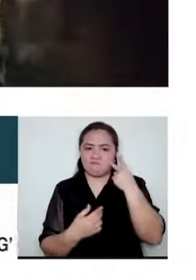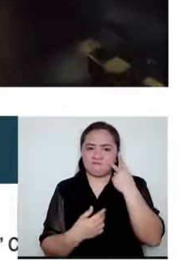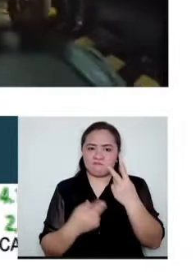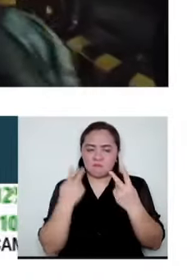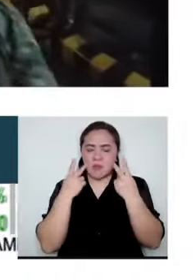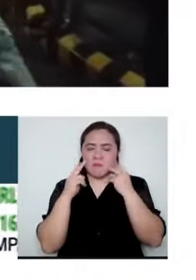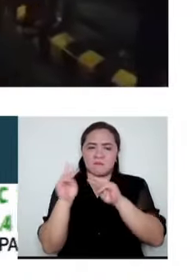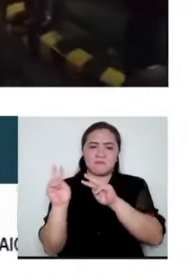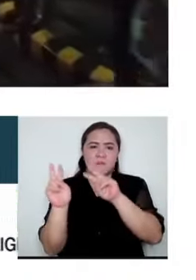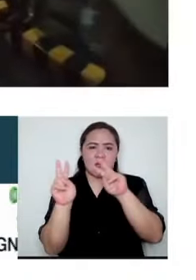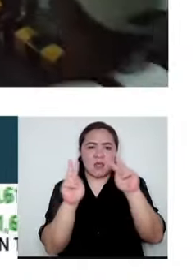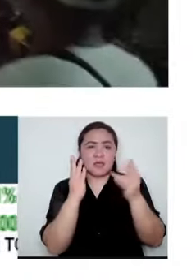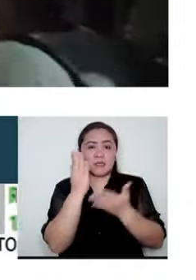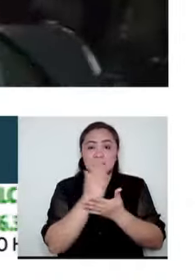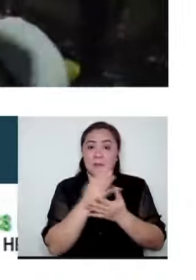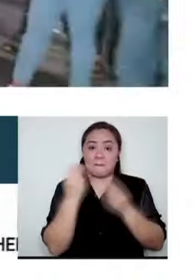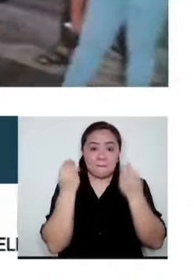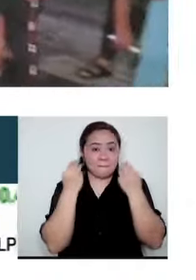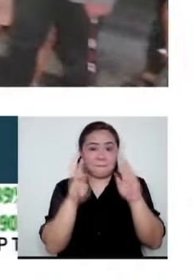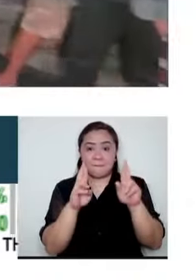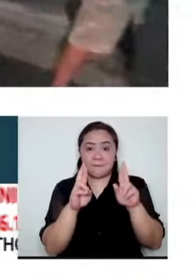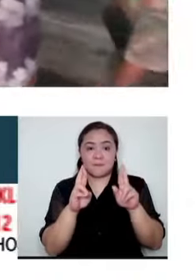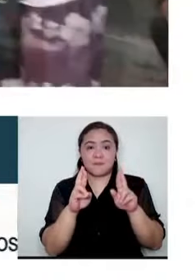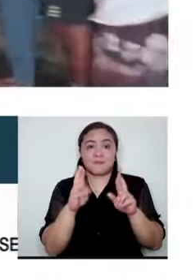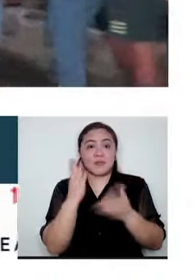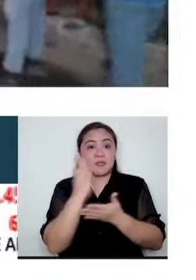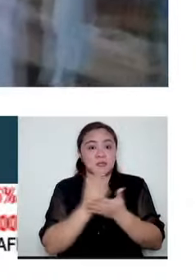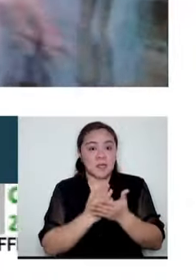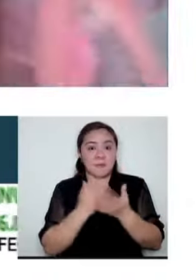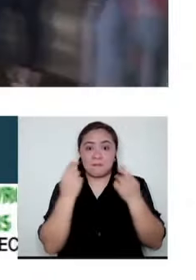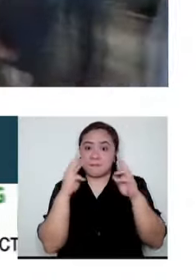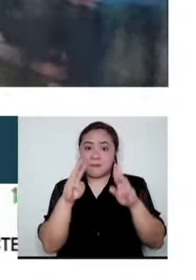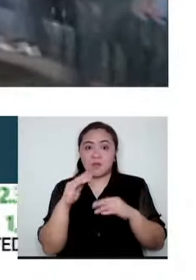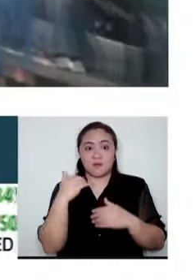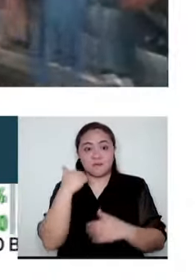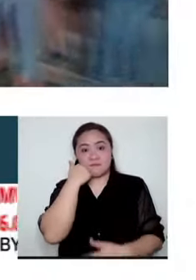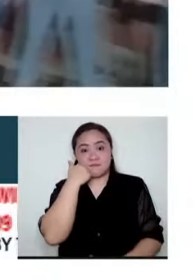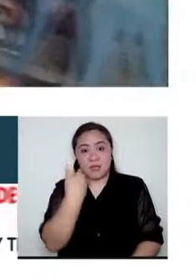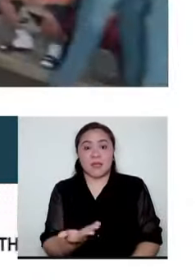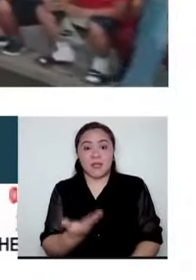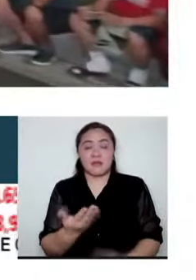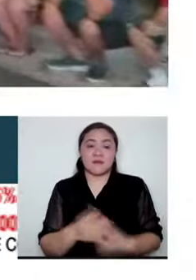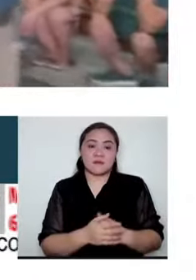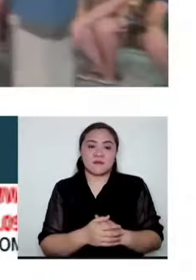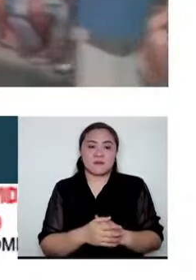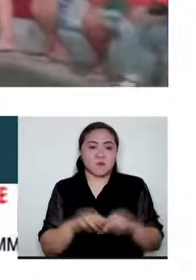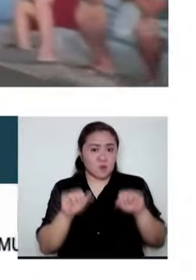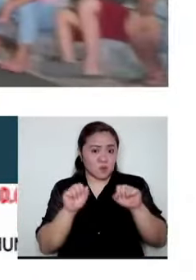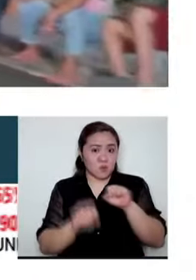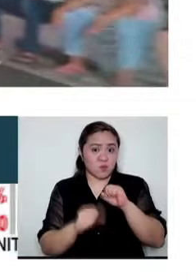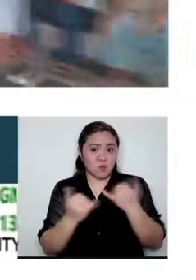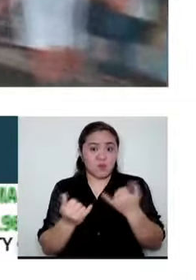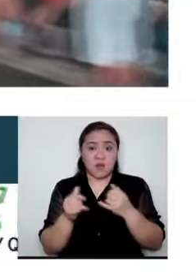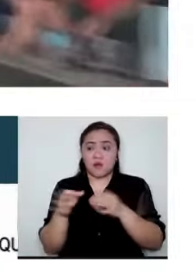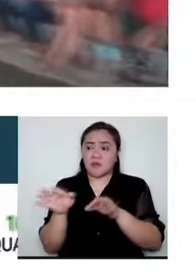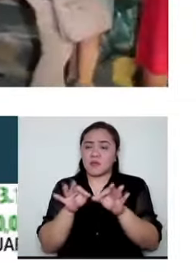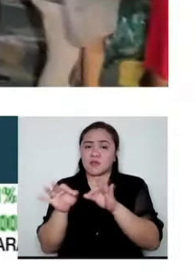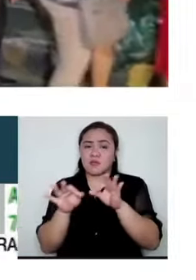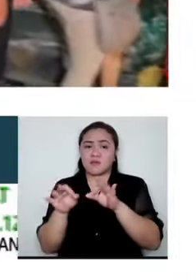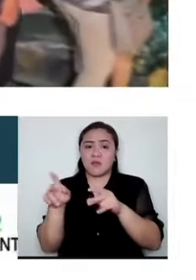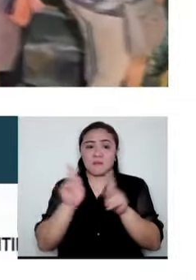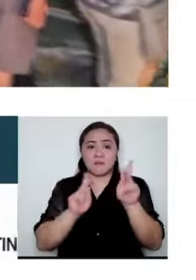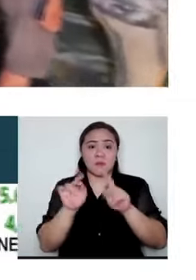Some mayors, as I mentioned a while ago, even died because of COVID. How can you explain to your population that you just